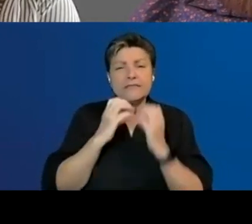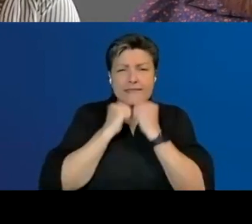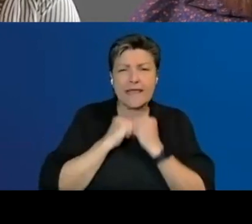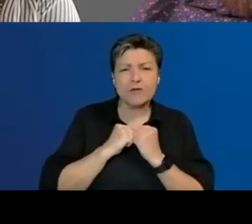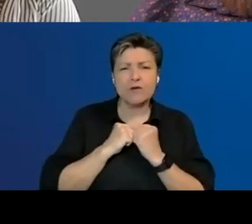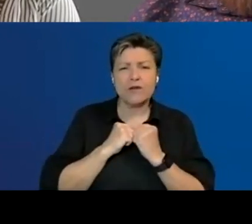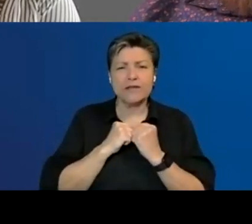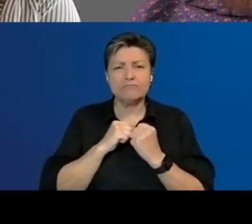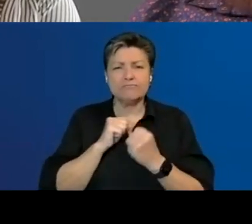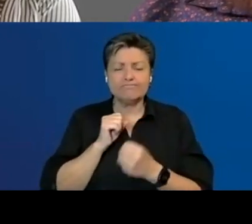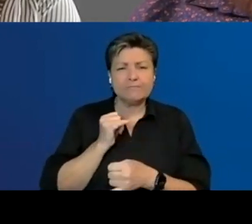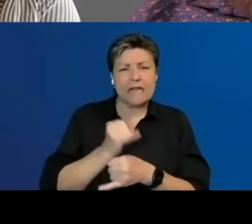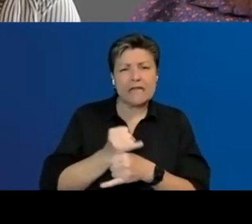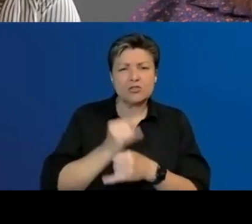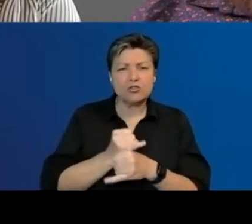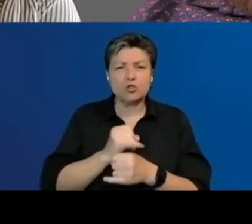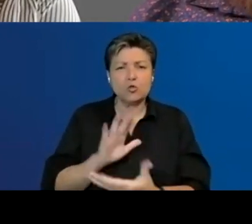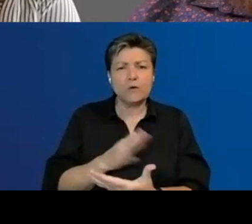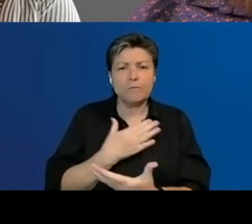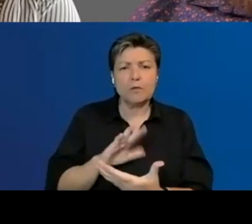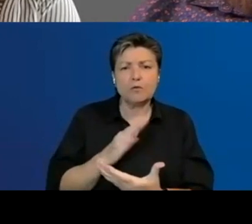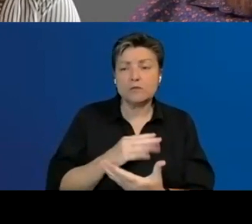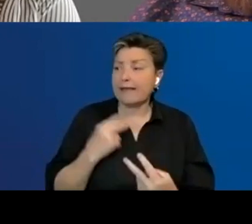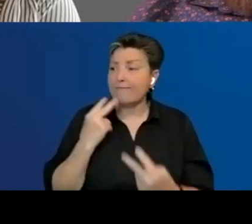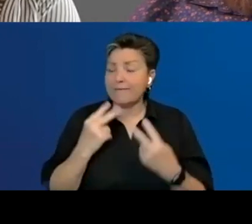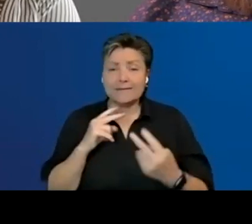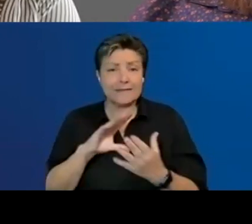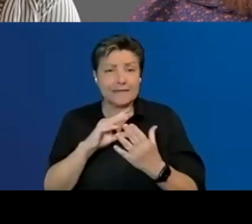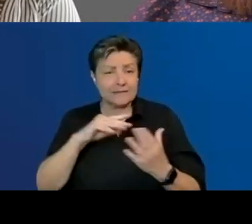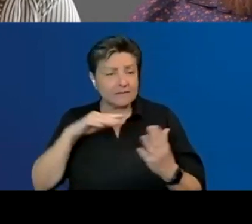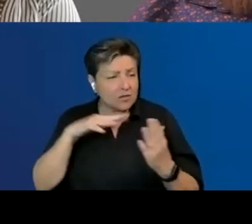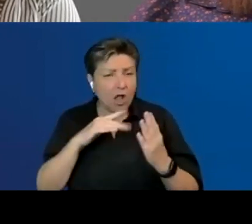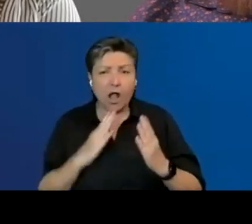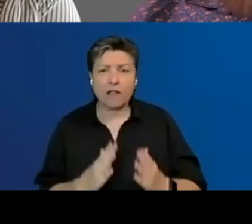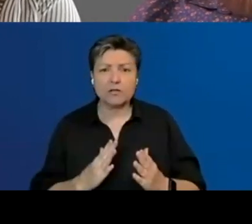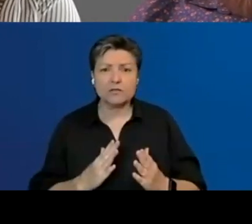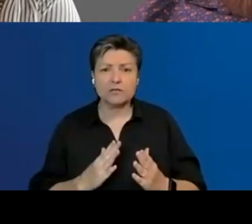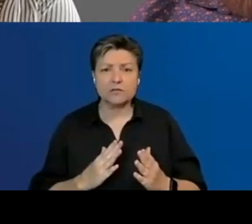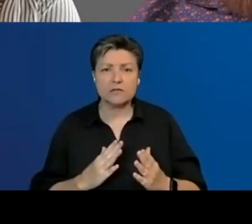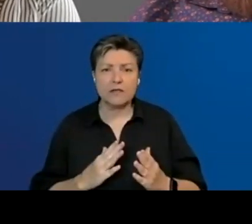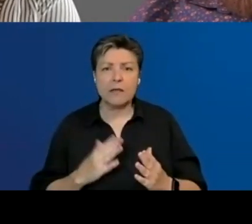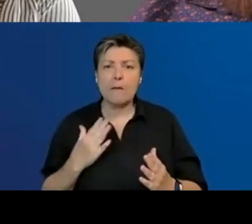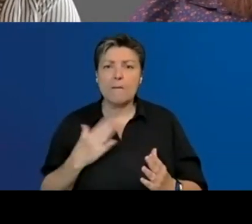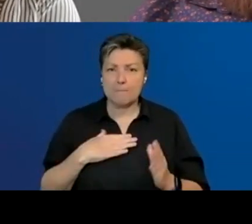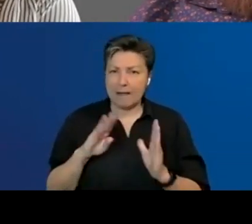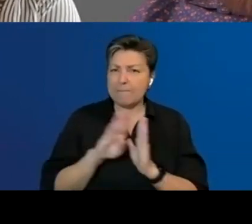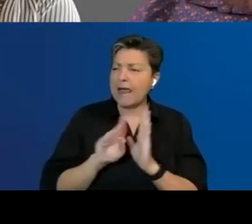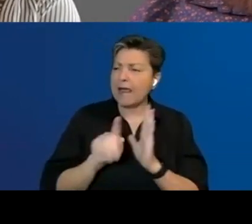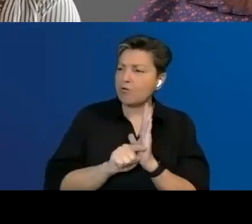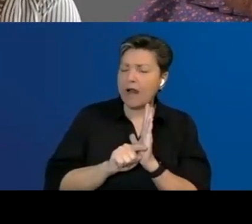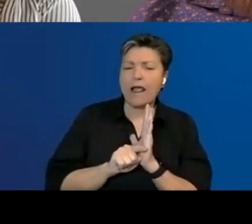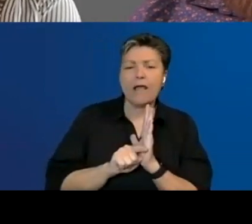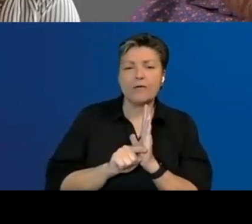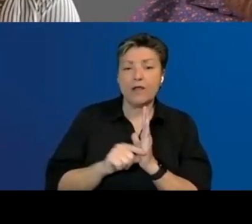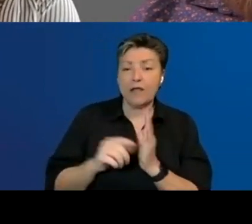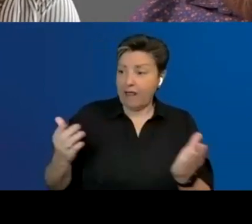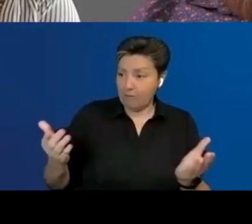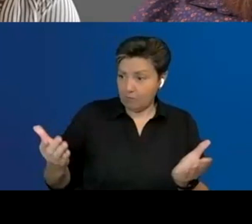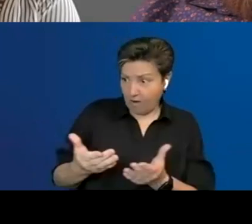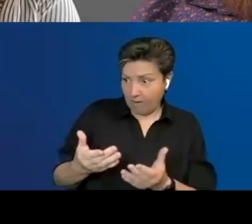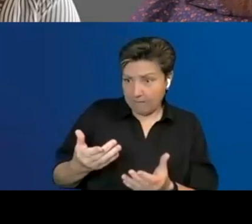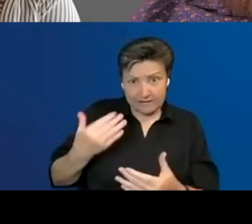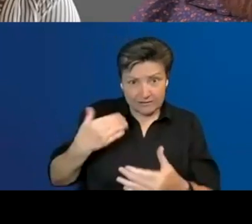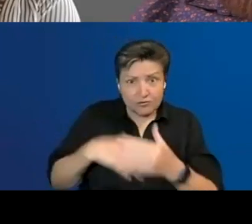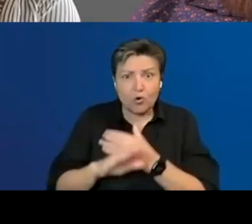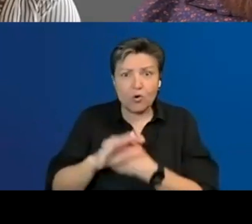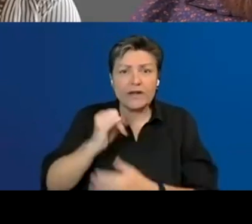interview visiting scholars to the Institute. My background was, what brought me to the Institute was work